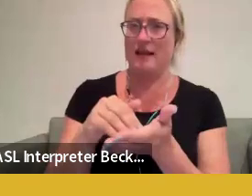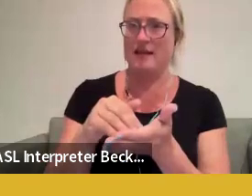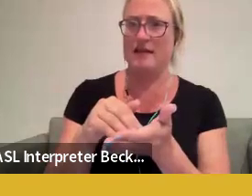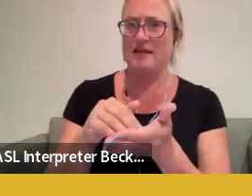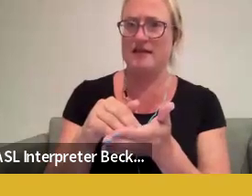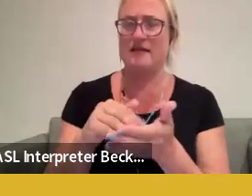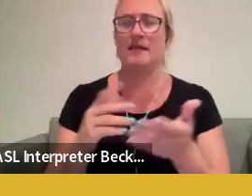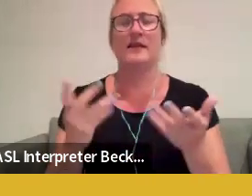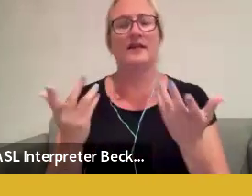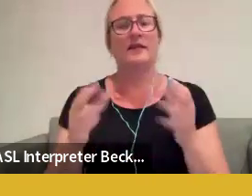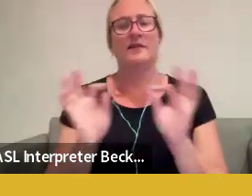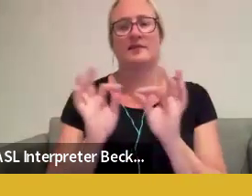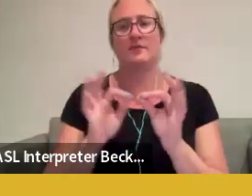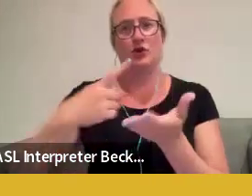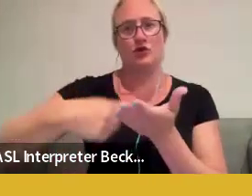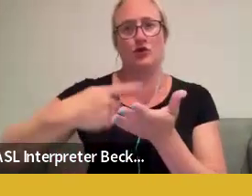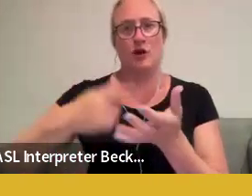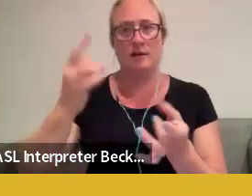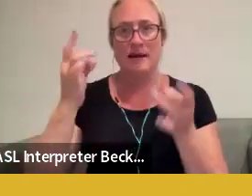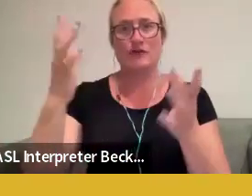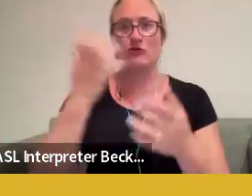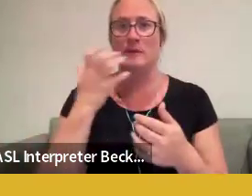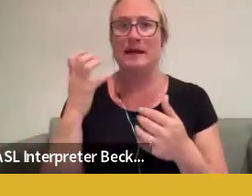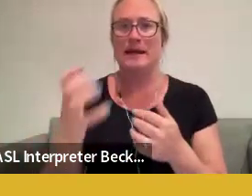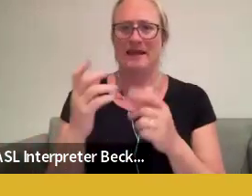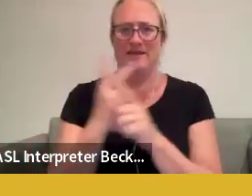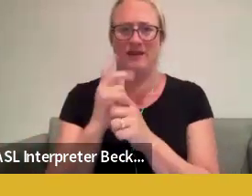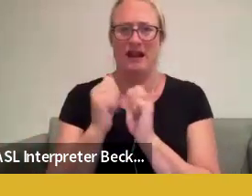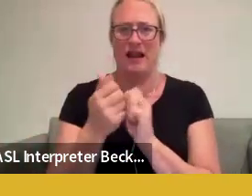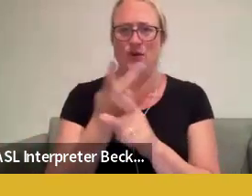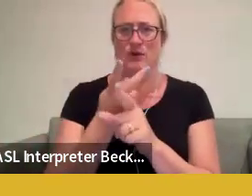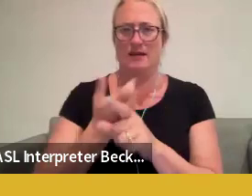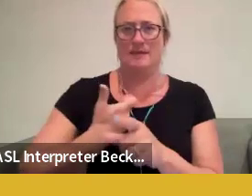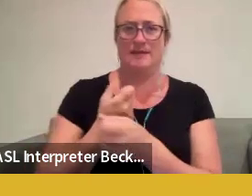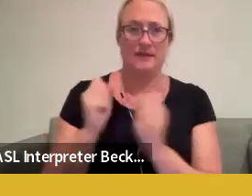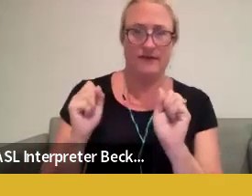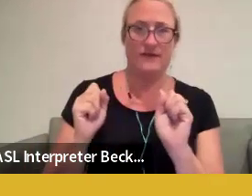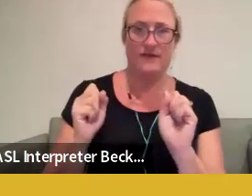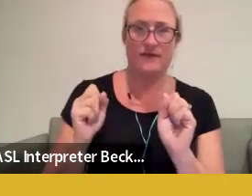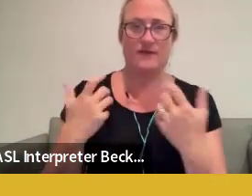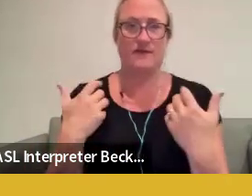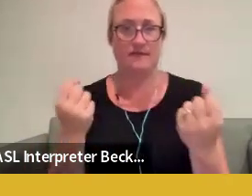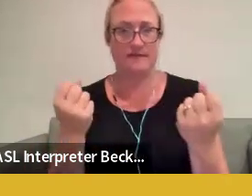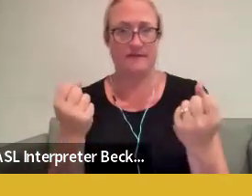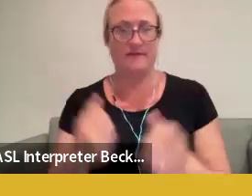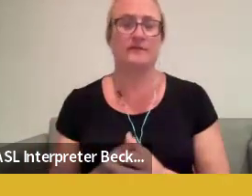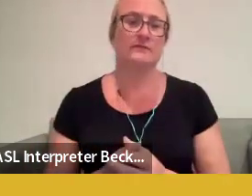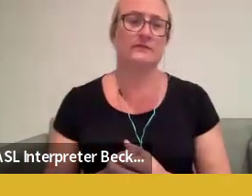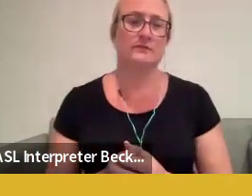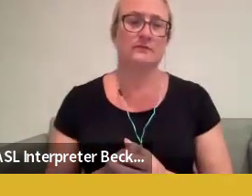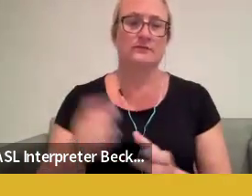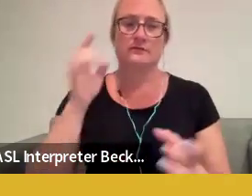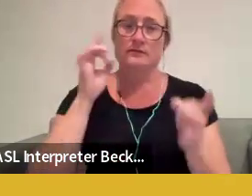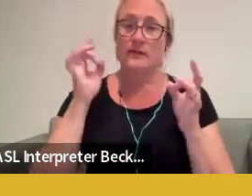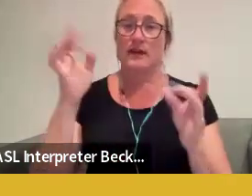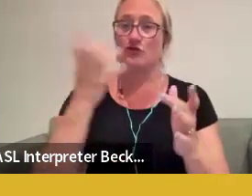it's very important to be talking about extreme heat today and learning how we can keep ourselves safe and healthy. Extreme heat can be